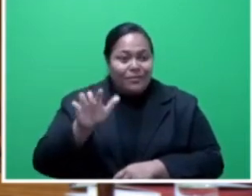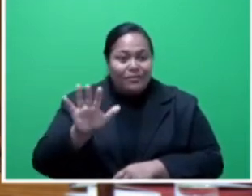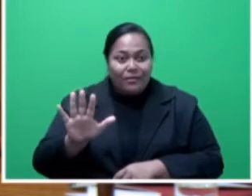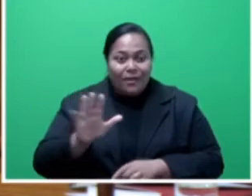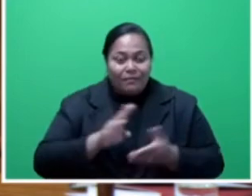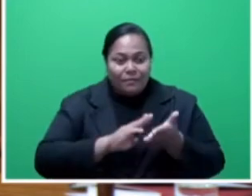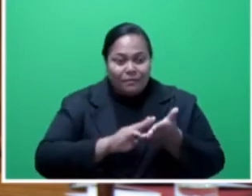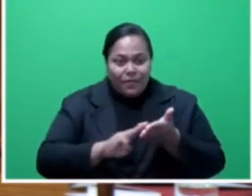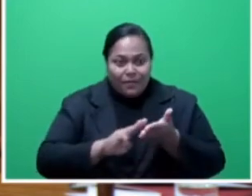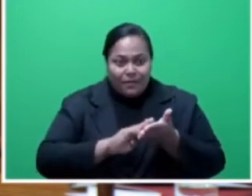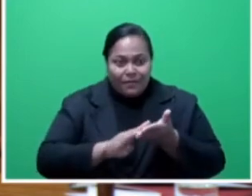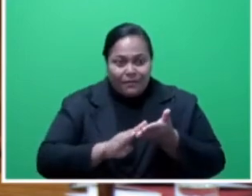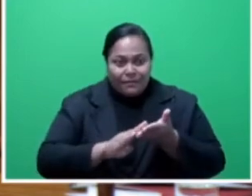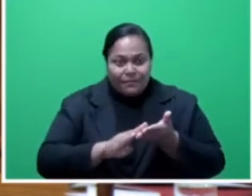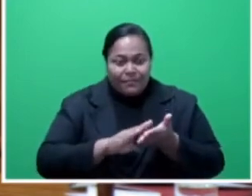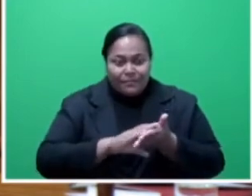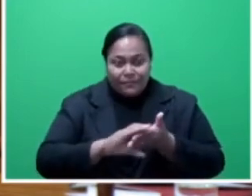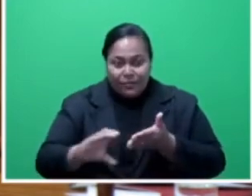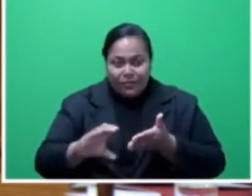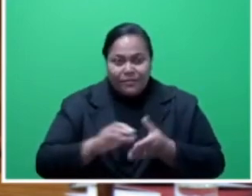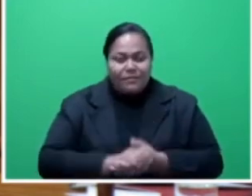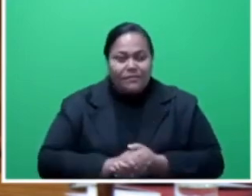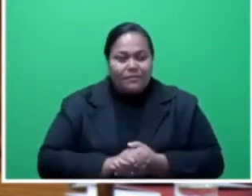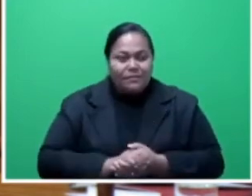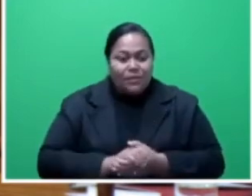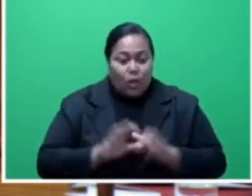bank continue to enhance